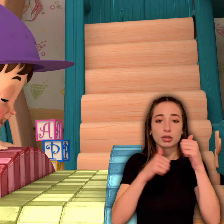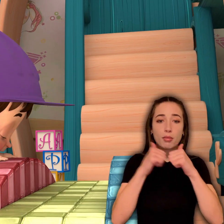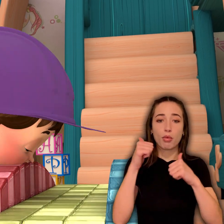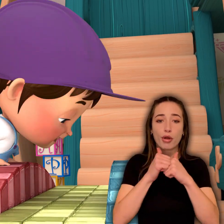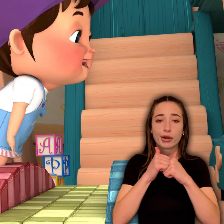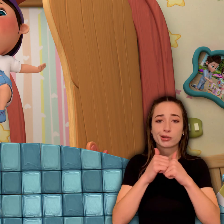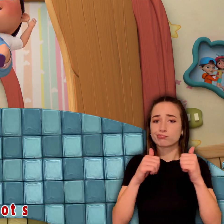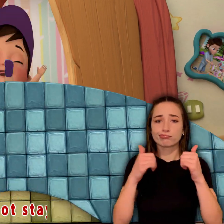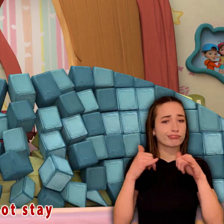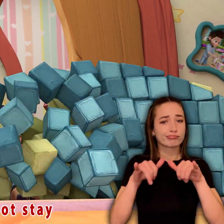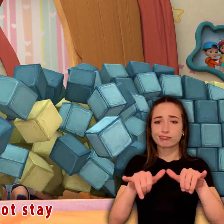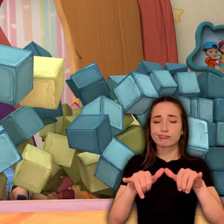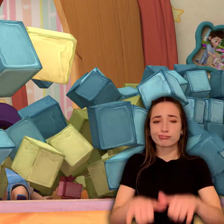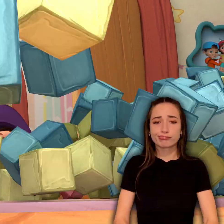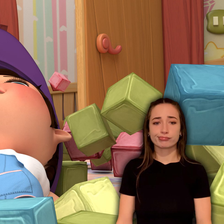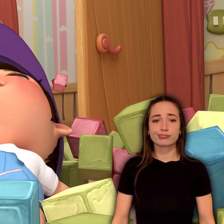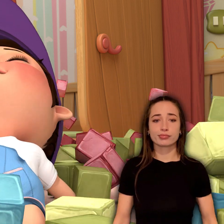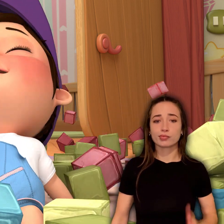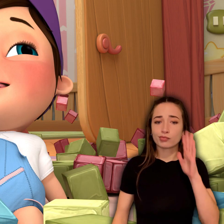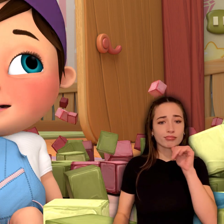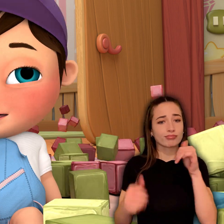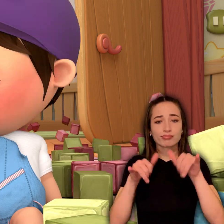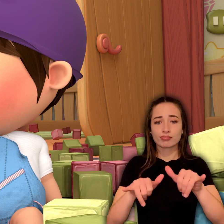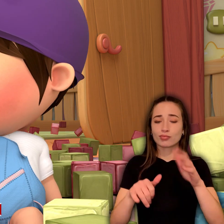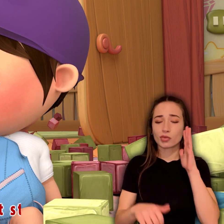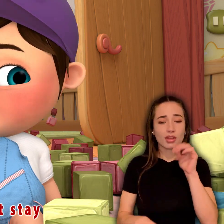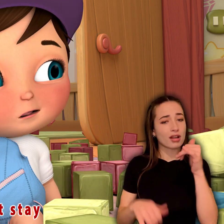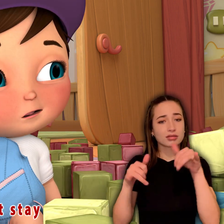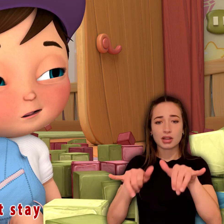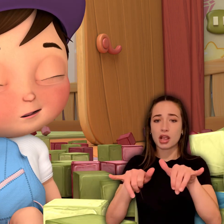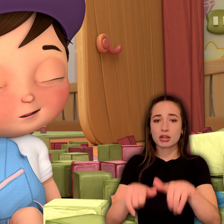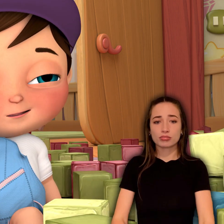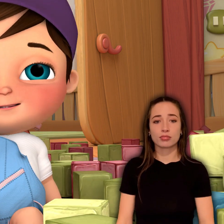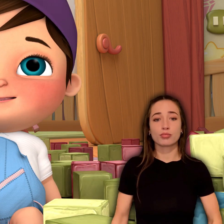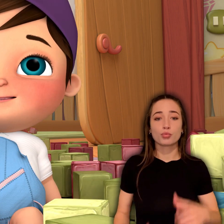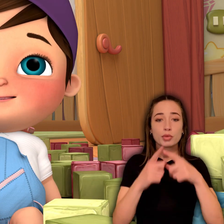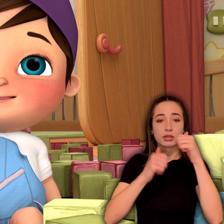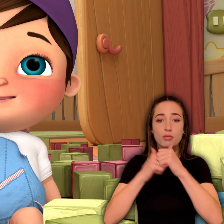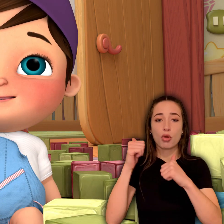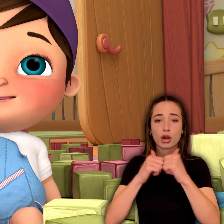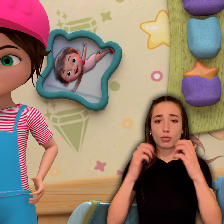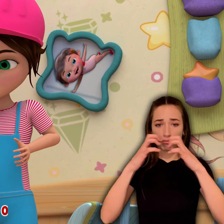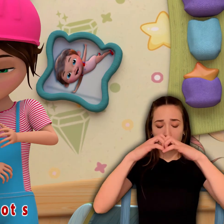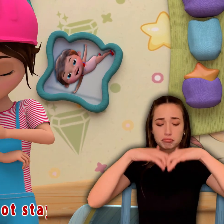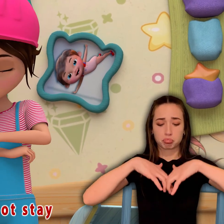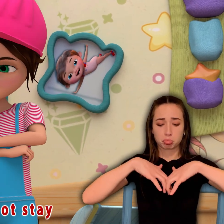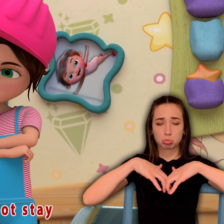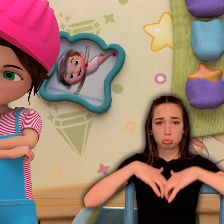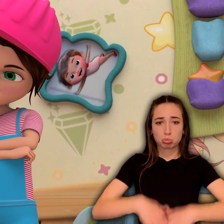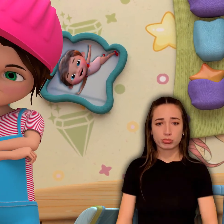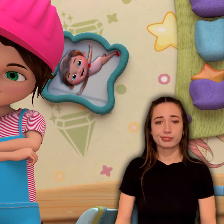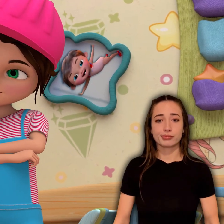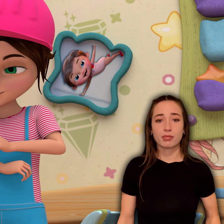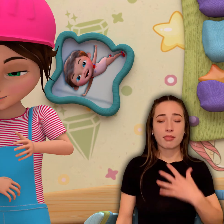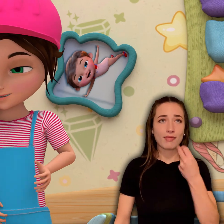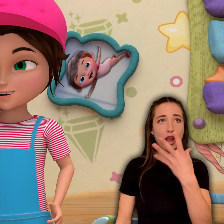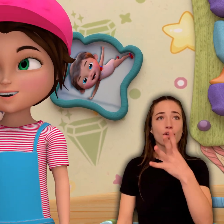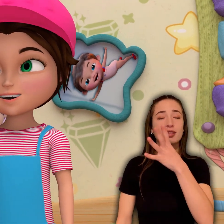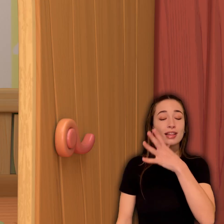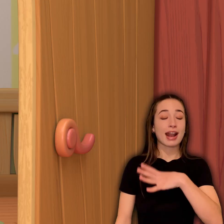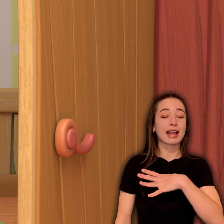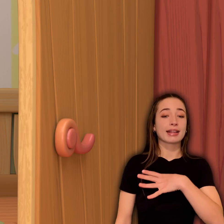bricks and water will not stay will not stay will not stay bricks and water will not stay